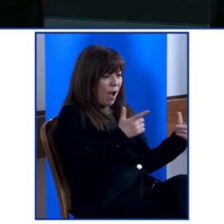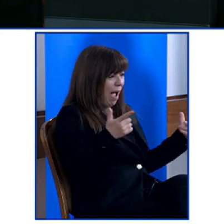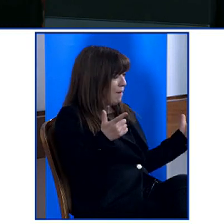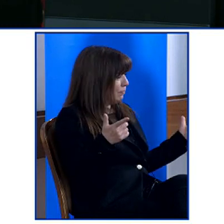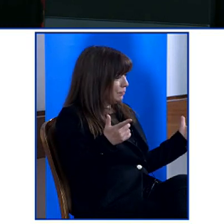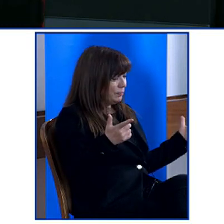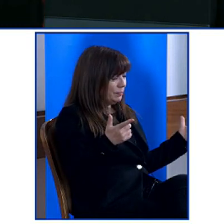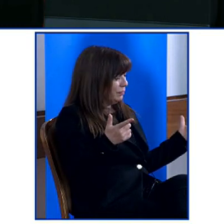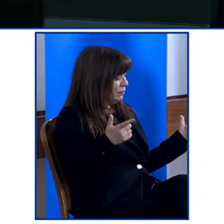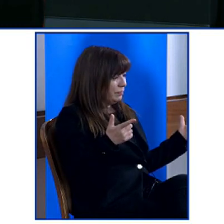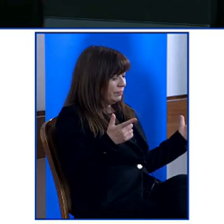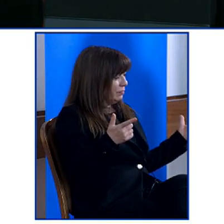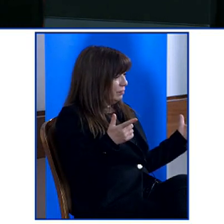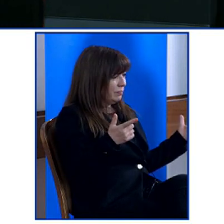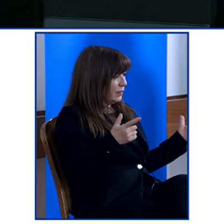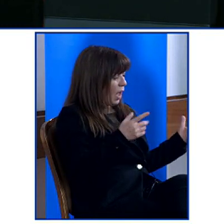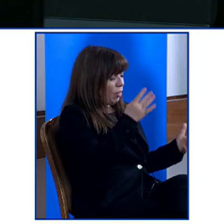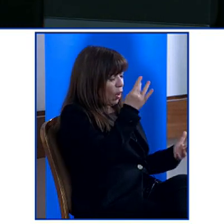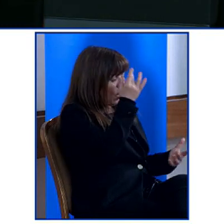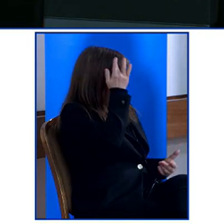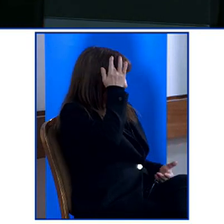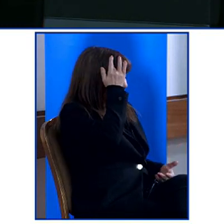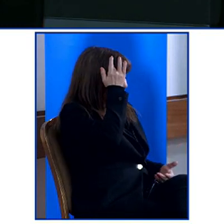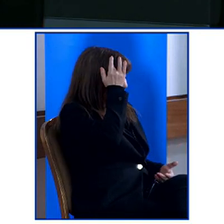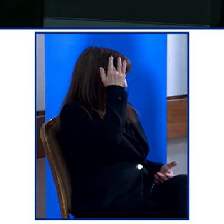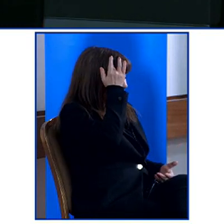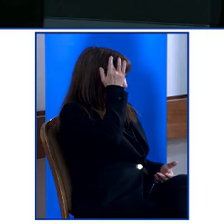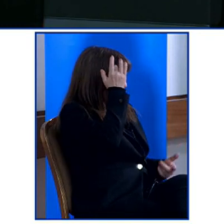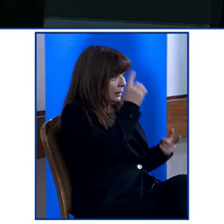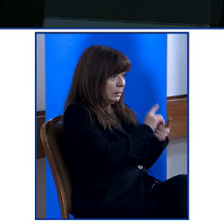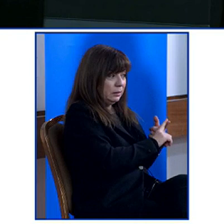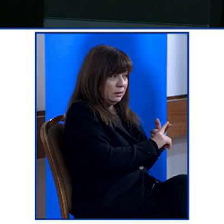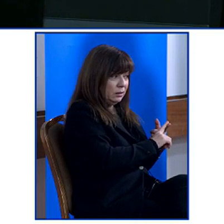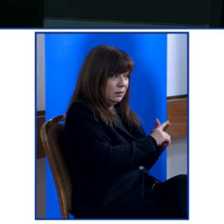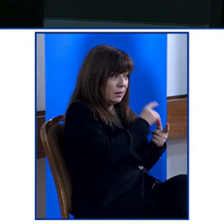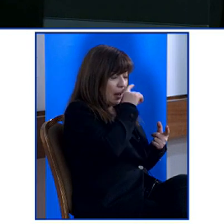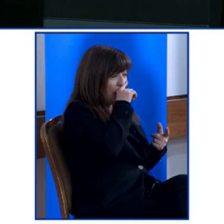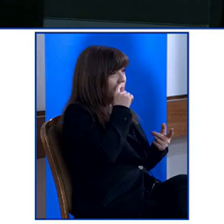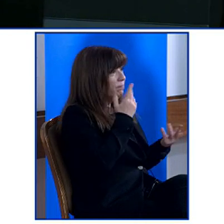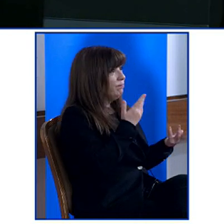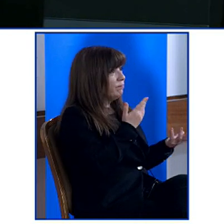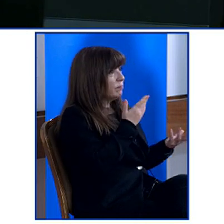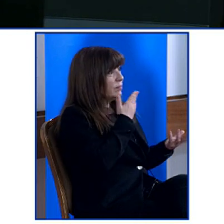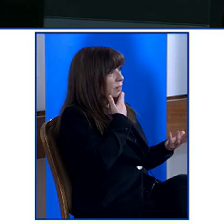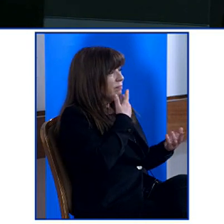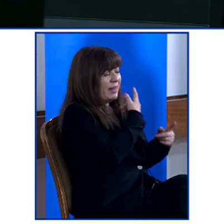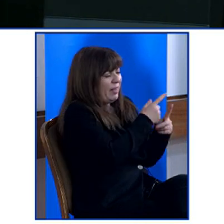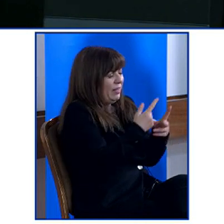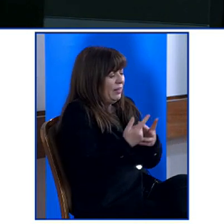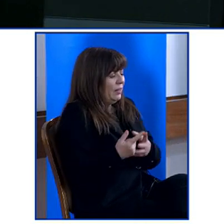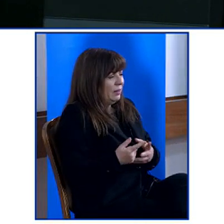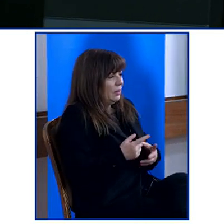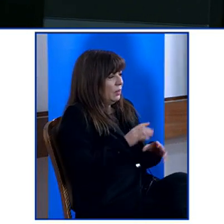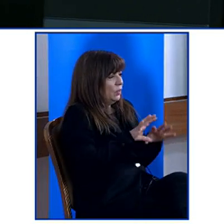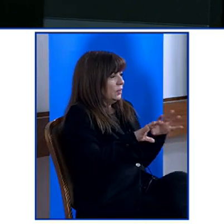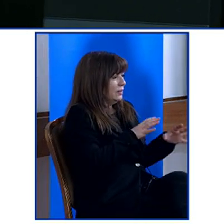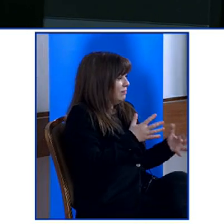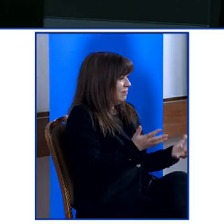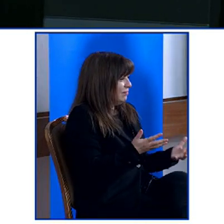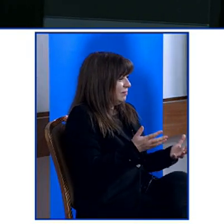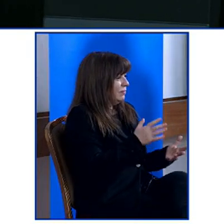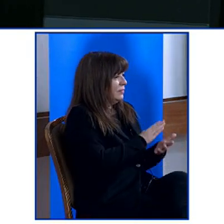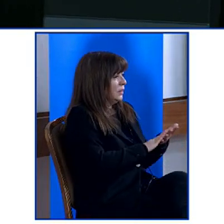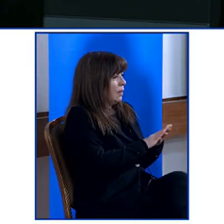tiredness, headache, nausea, dizziness, cramps, that sort of thing. It can make conditions worse, like asthma, but it can cause